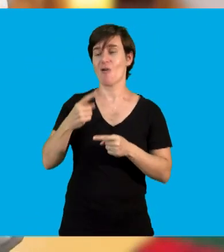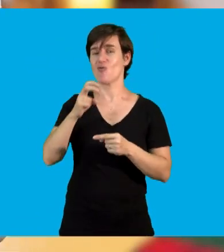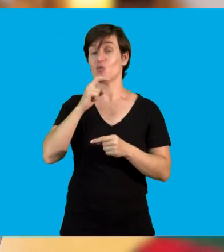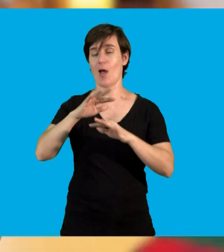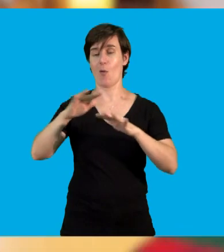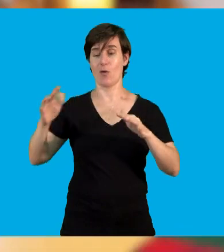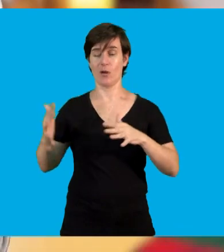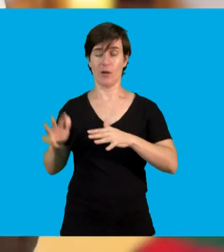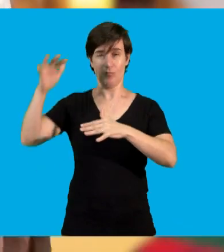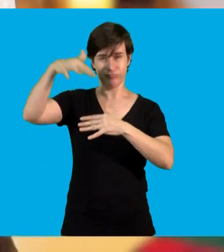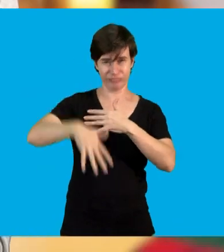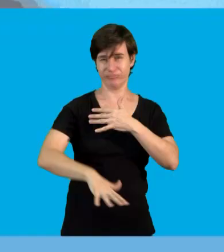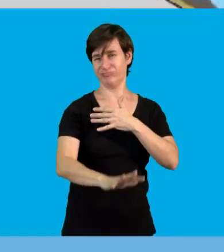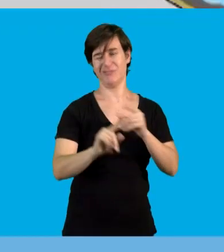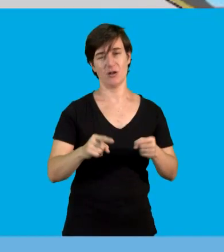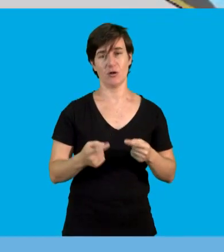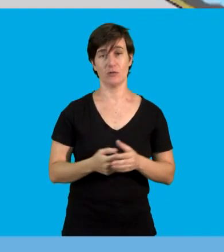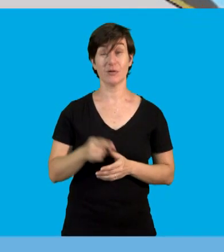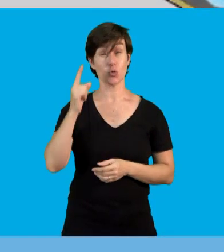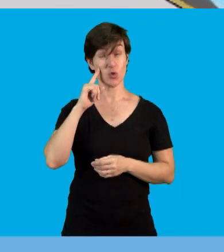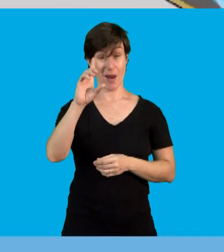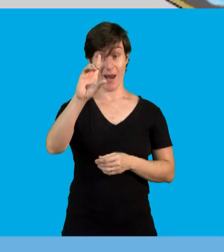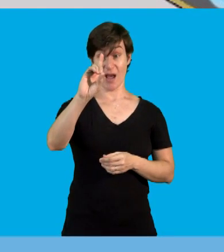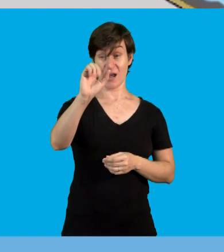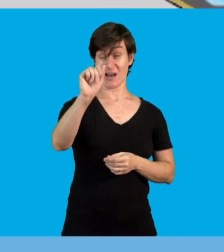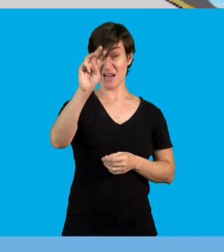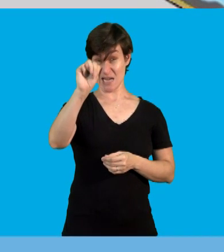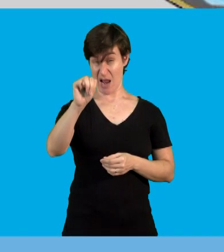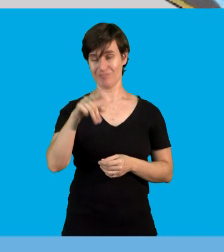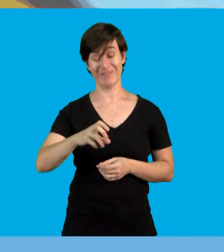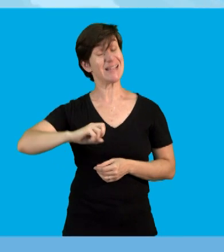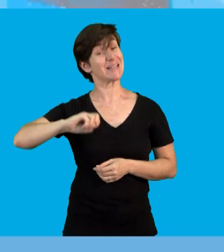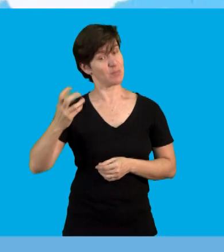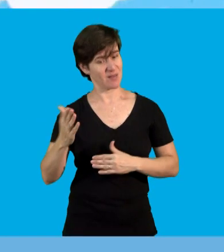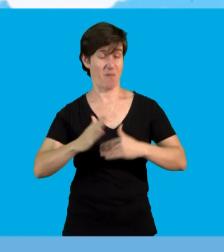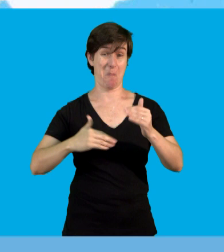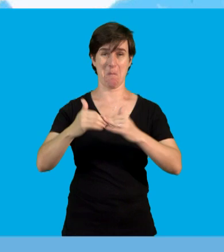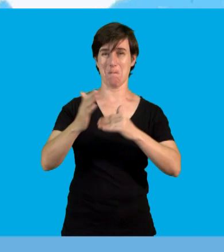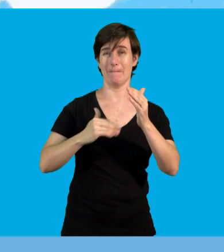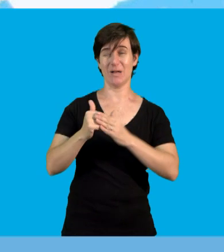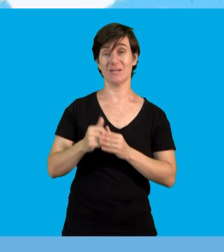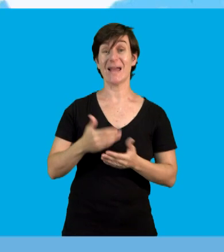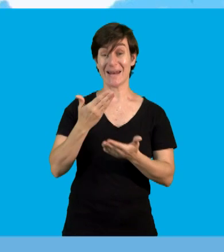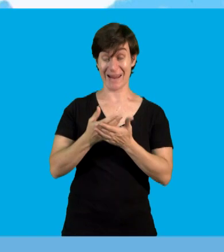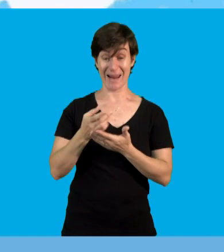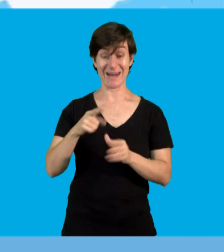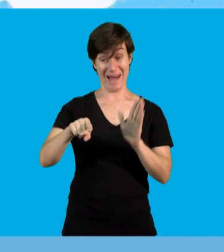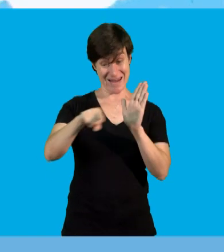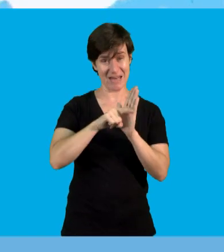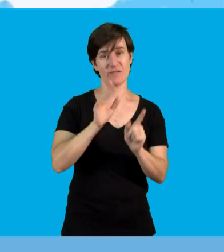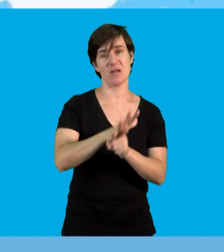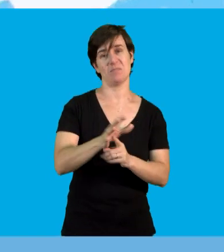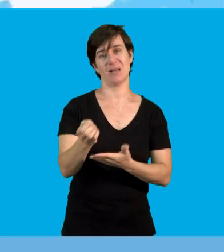that it's supposed to be used. So we also know that dams are expensive to build. they also have a significant impact on